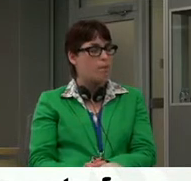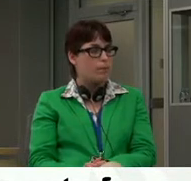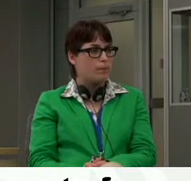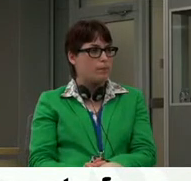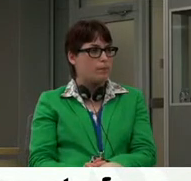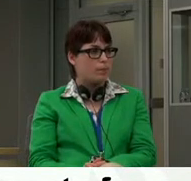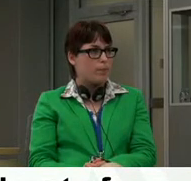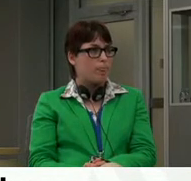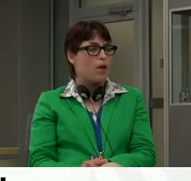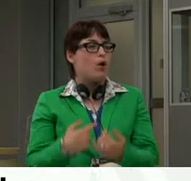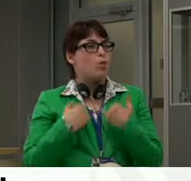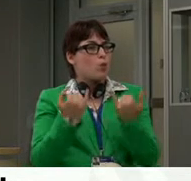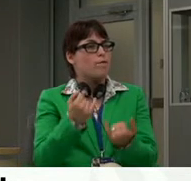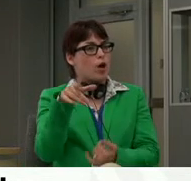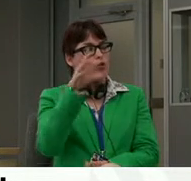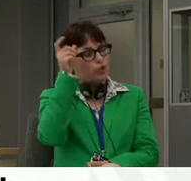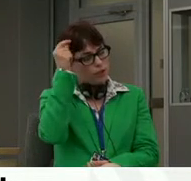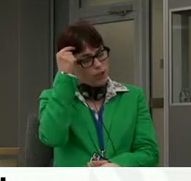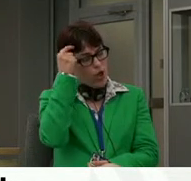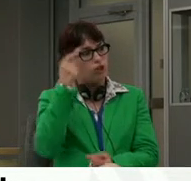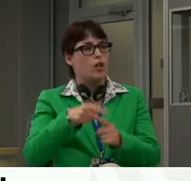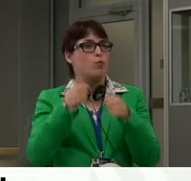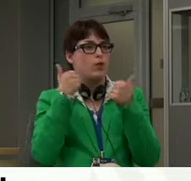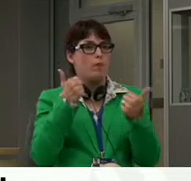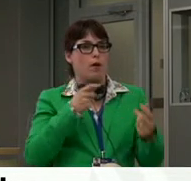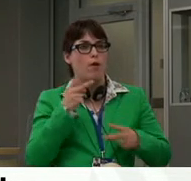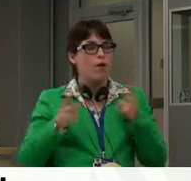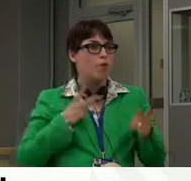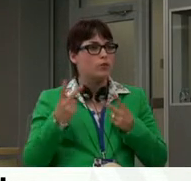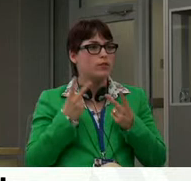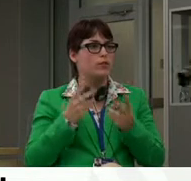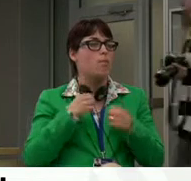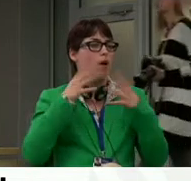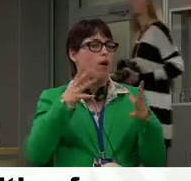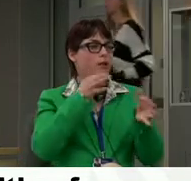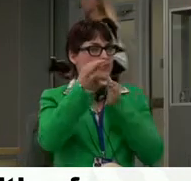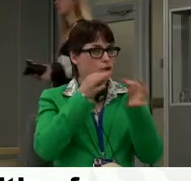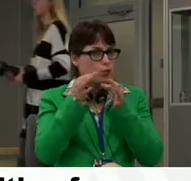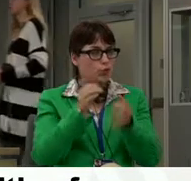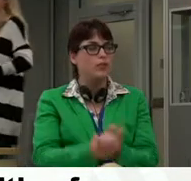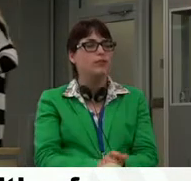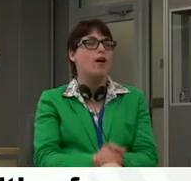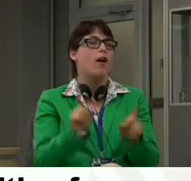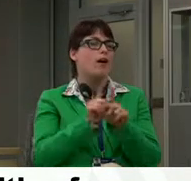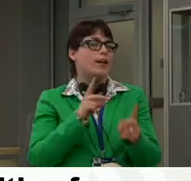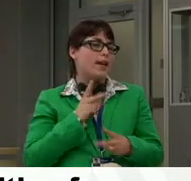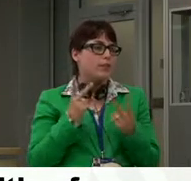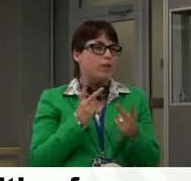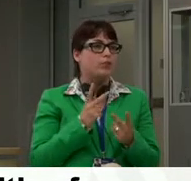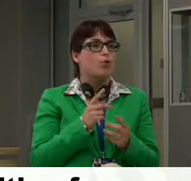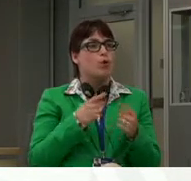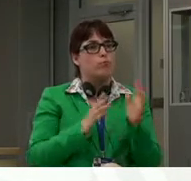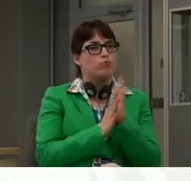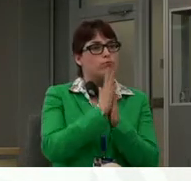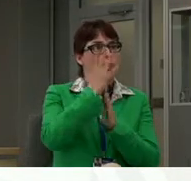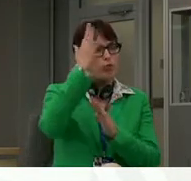future opportunities for children with disabilities. I wish you fruitful discussions, many new